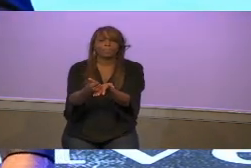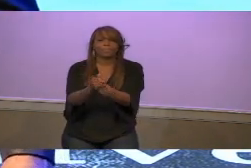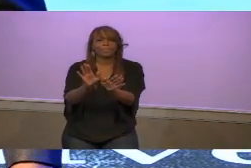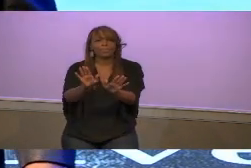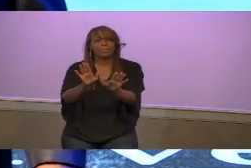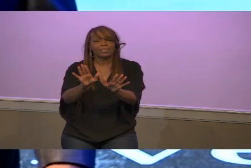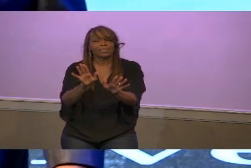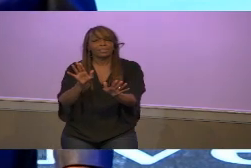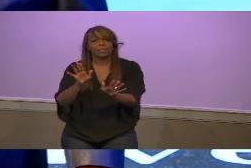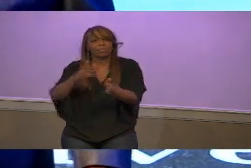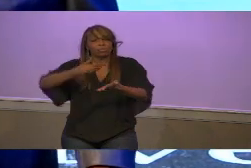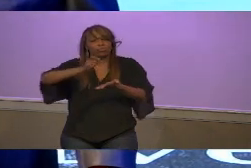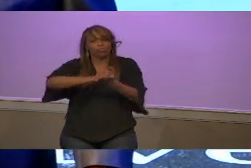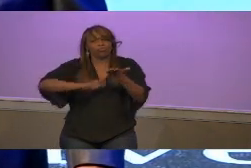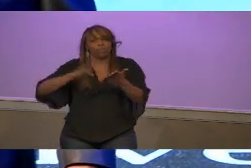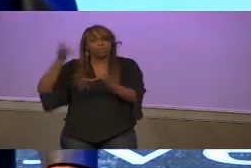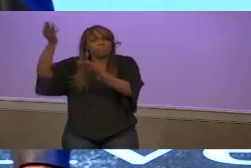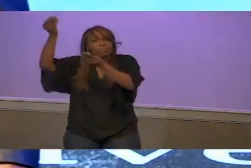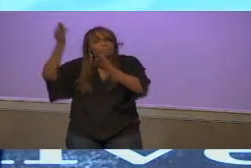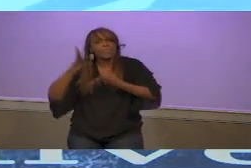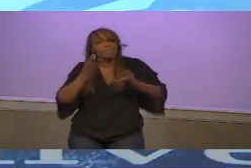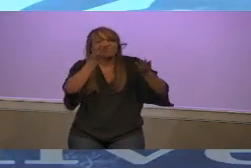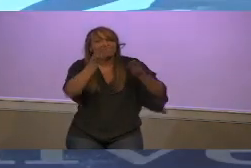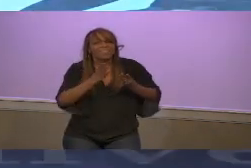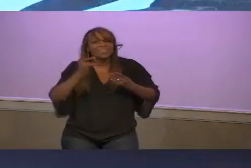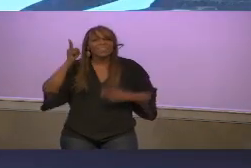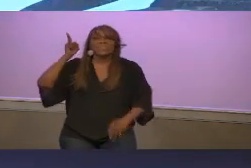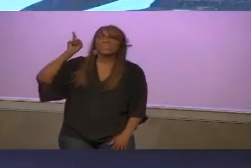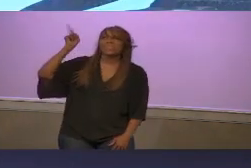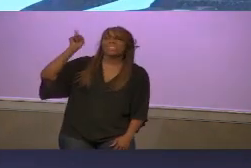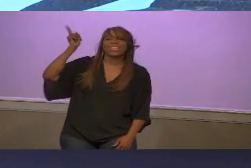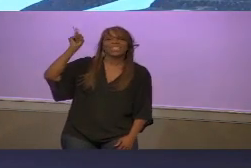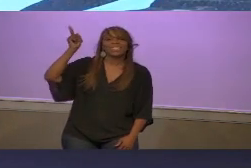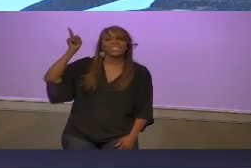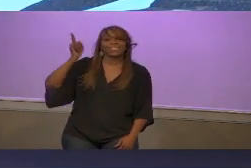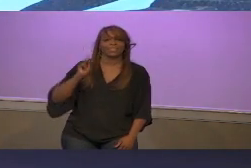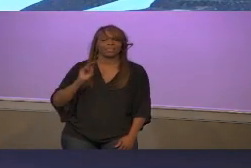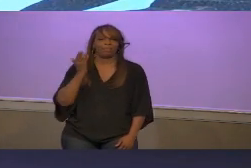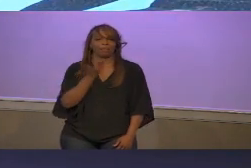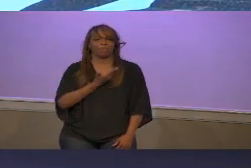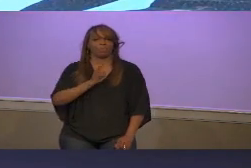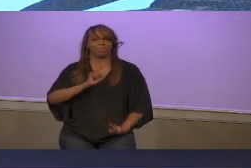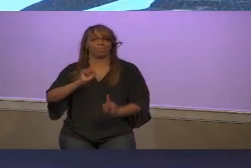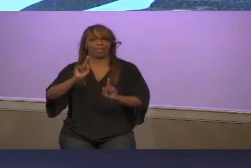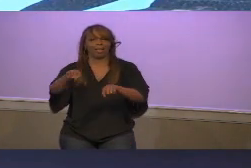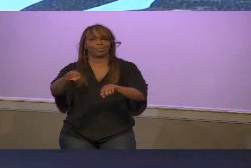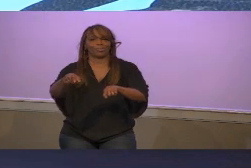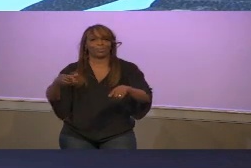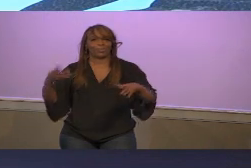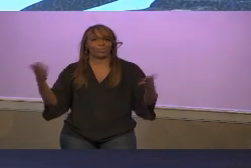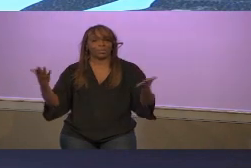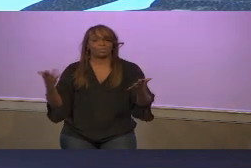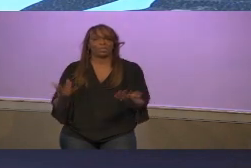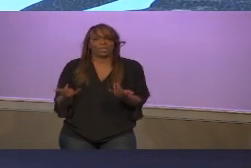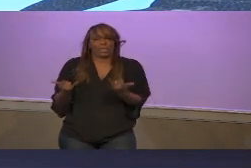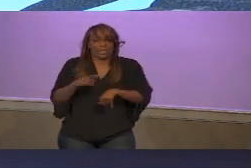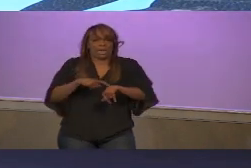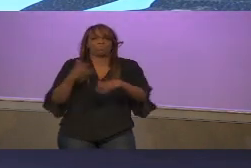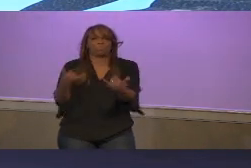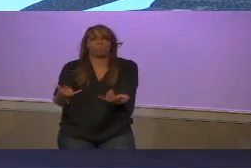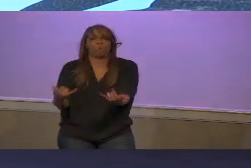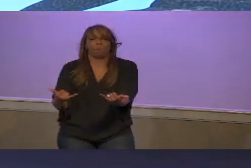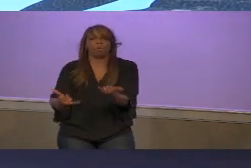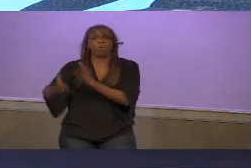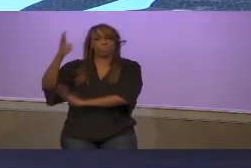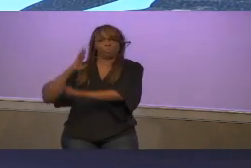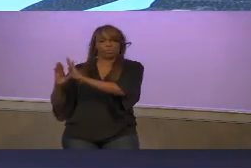Psalm lets us know that he is our answer to the present.